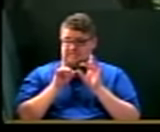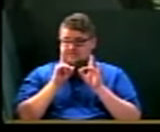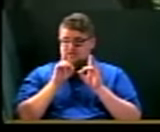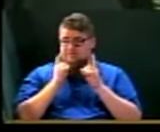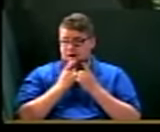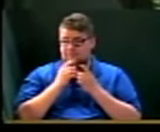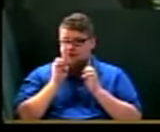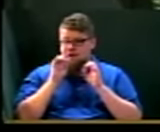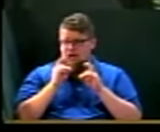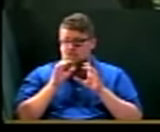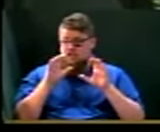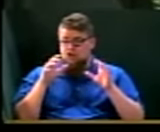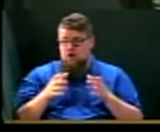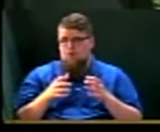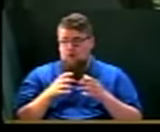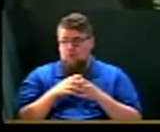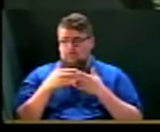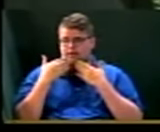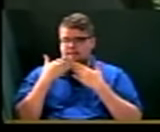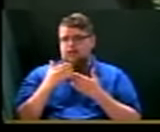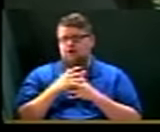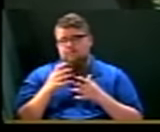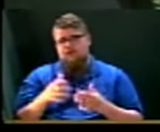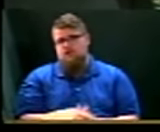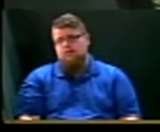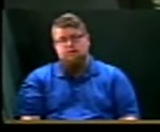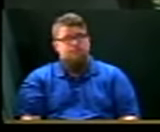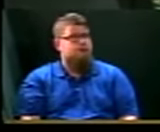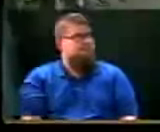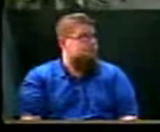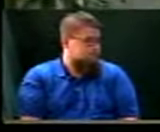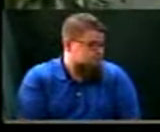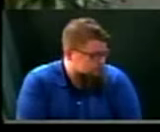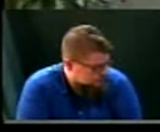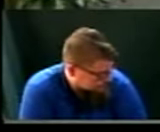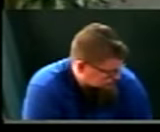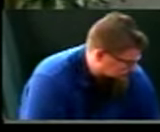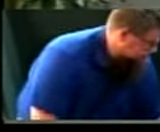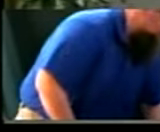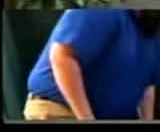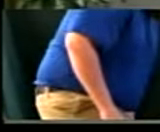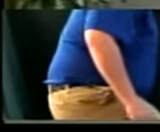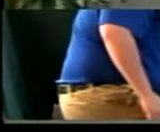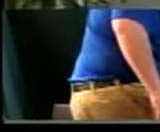Education as a whole. Thank you, Madam Chair. Okay, thank you. Ms. Hill.